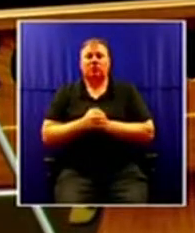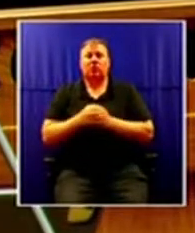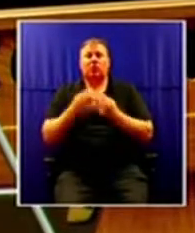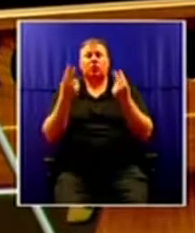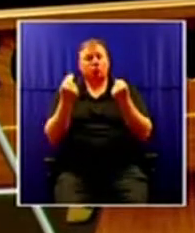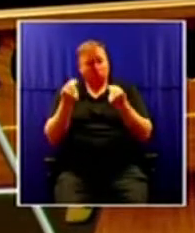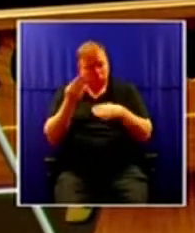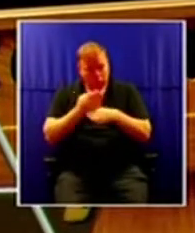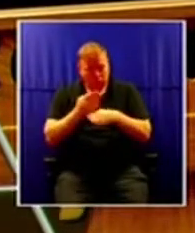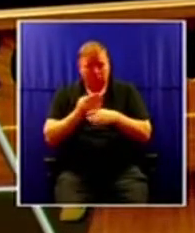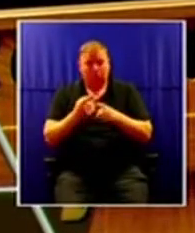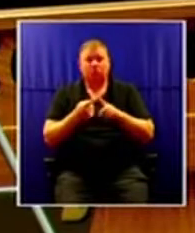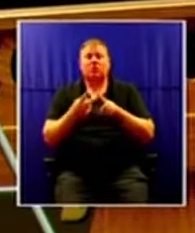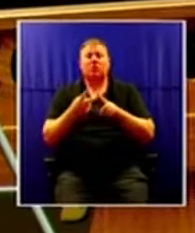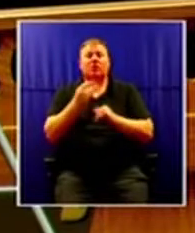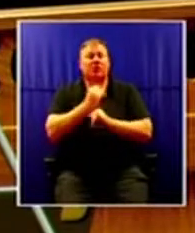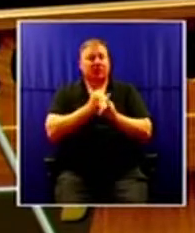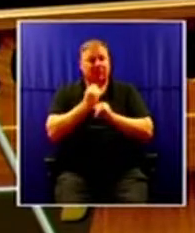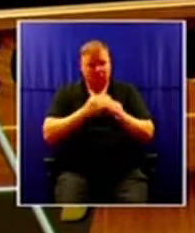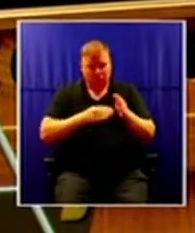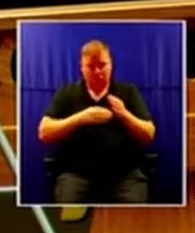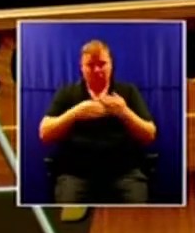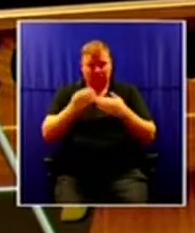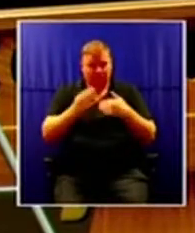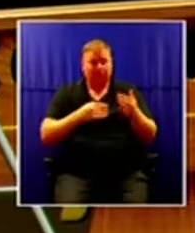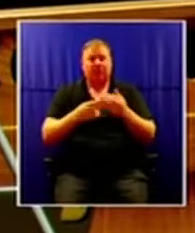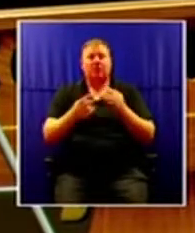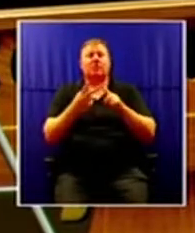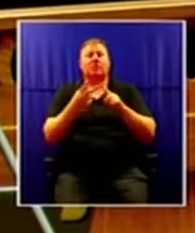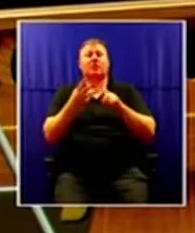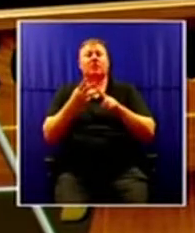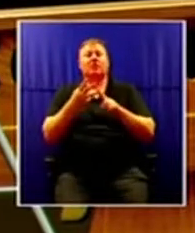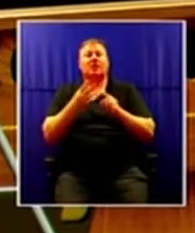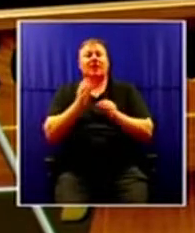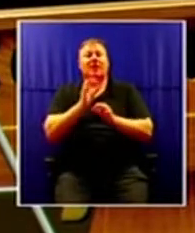jobs, industrial development, and cleaner energy